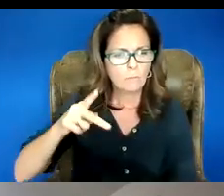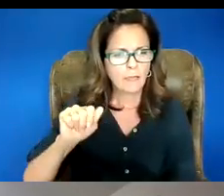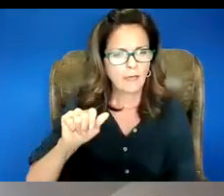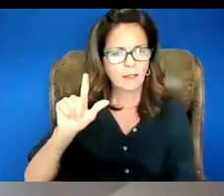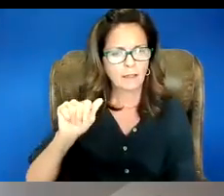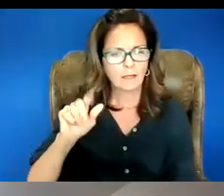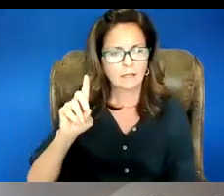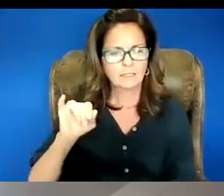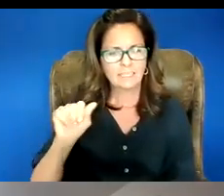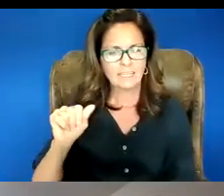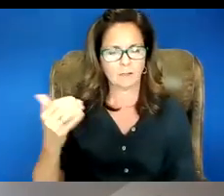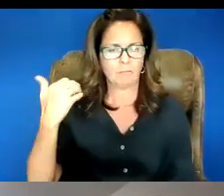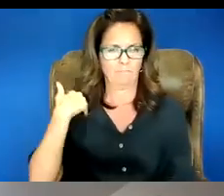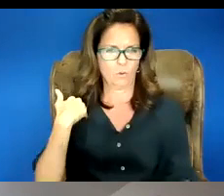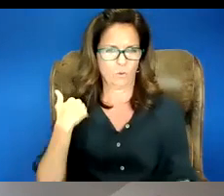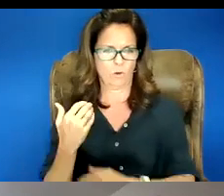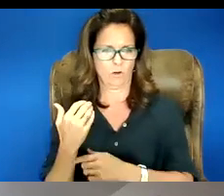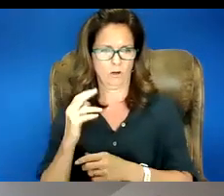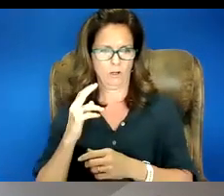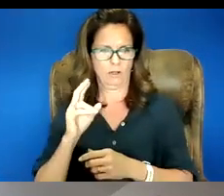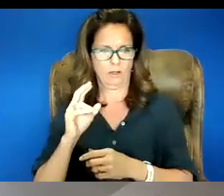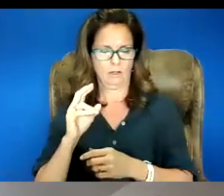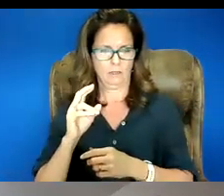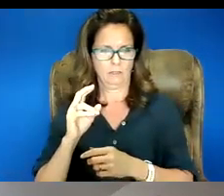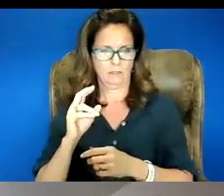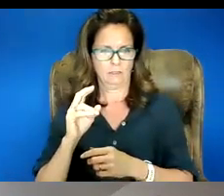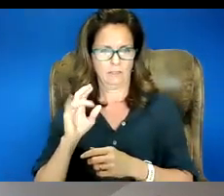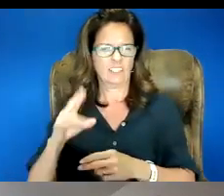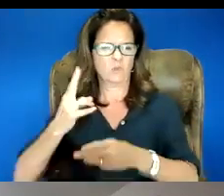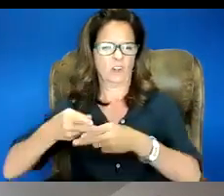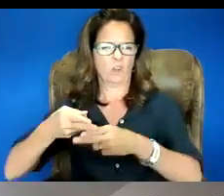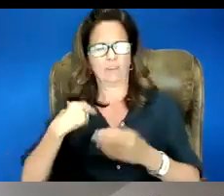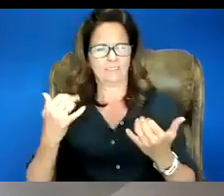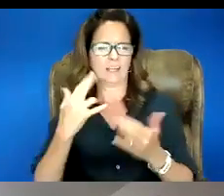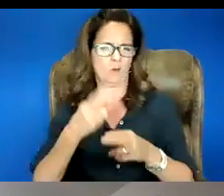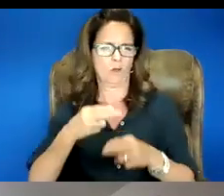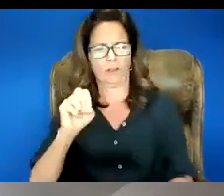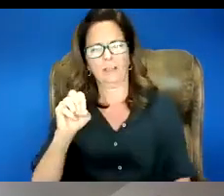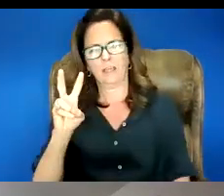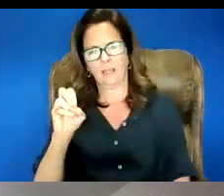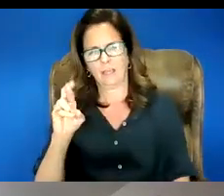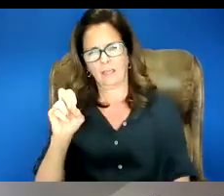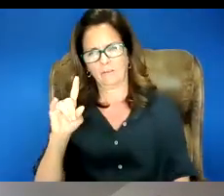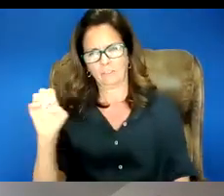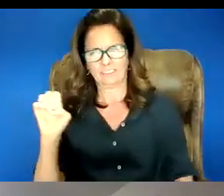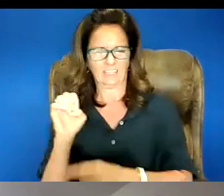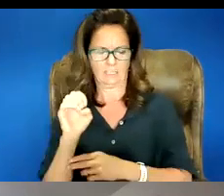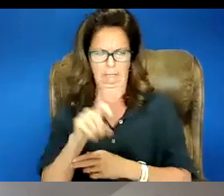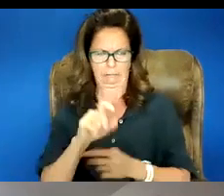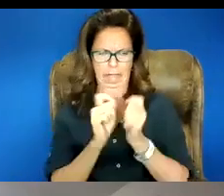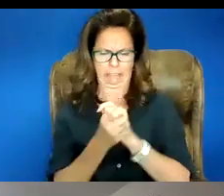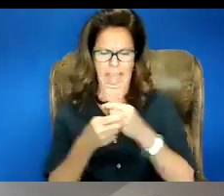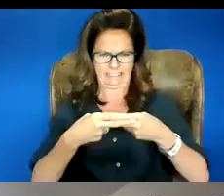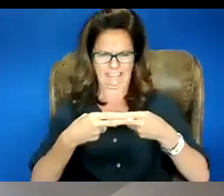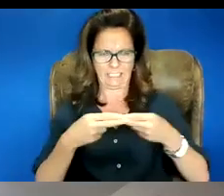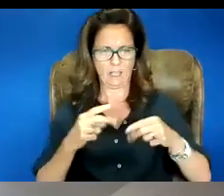so I should probably change the slide. But that's really what we do is continuing care. Whatever care you're getting